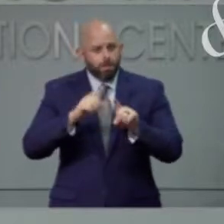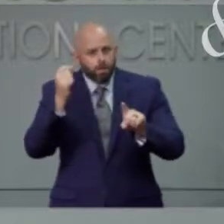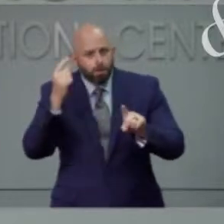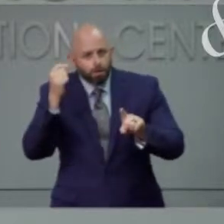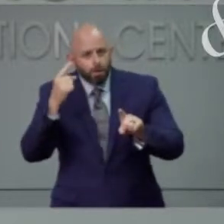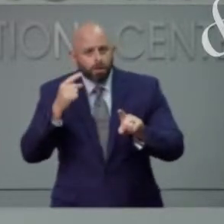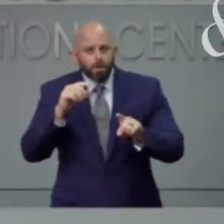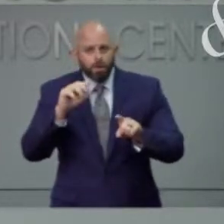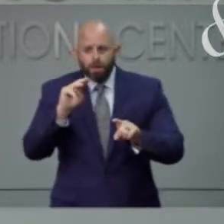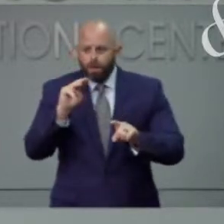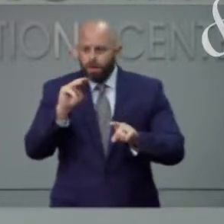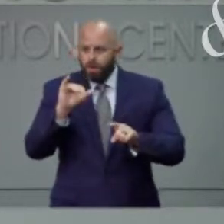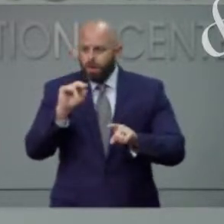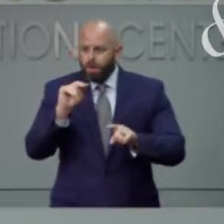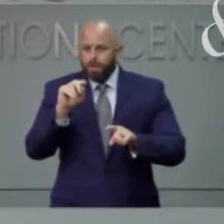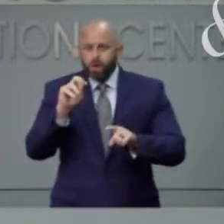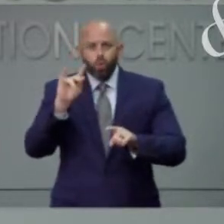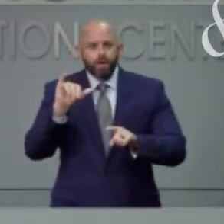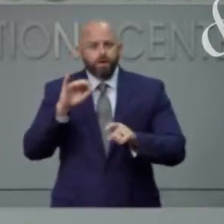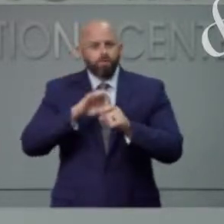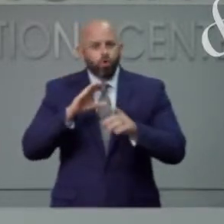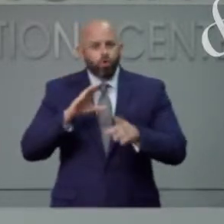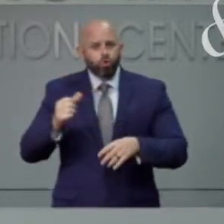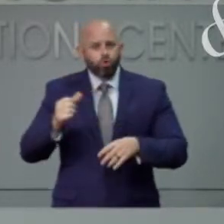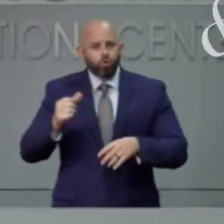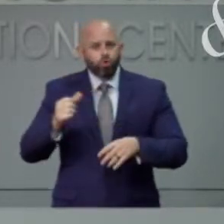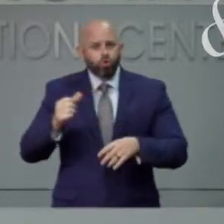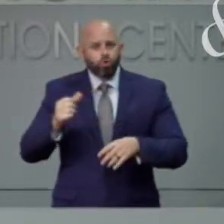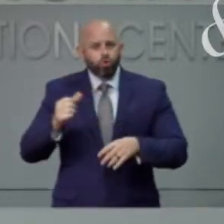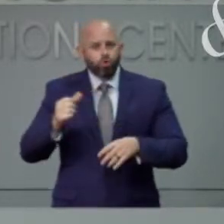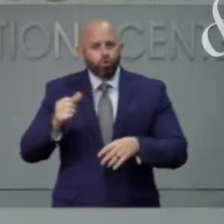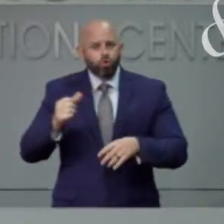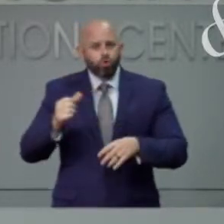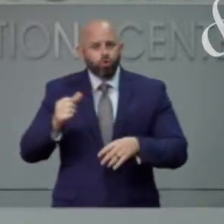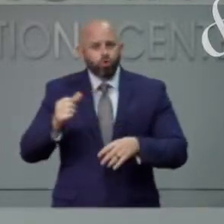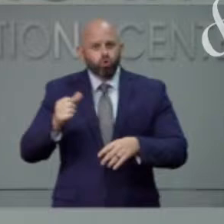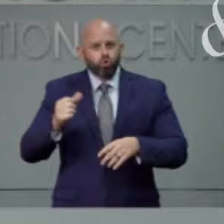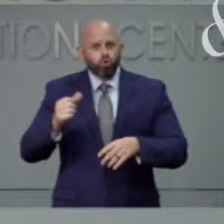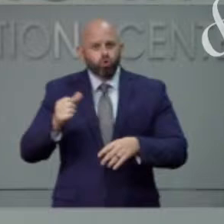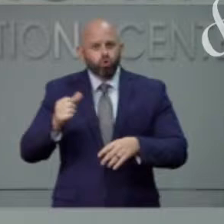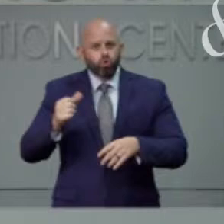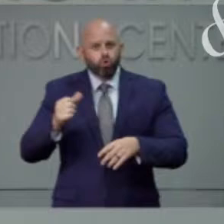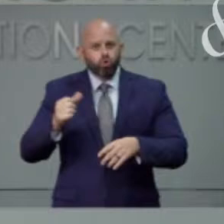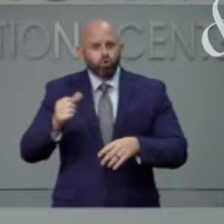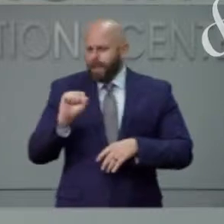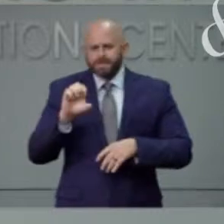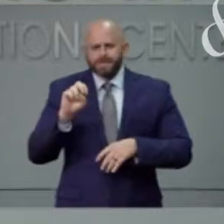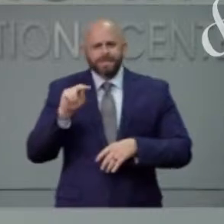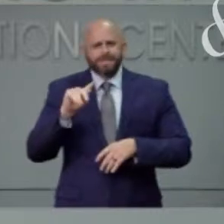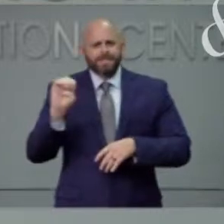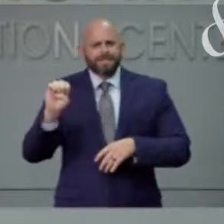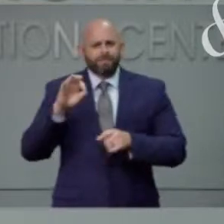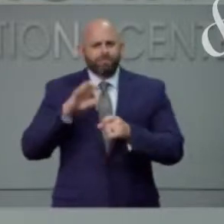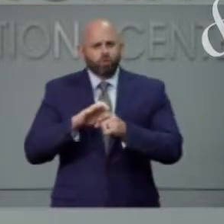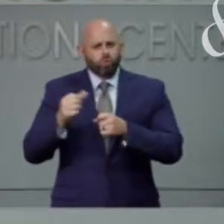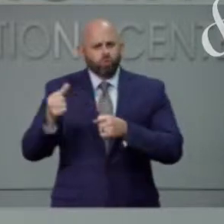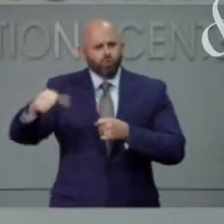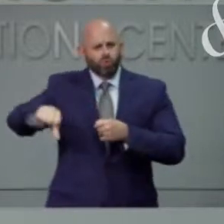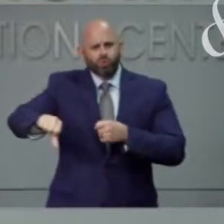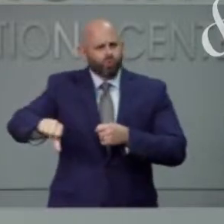rate. Do you know why that is? And is there anything the State Board of Elections or others can do to close that